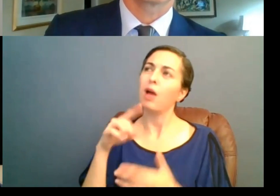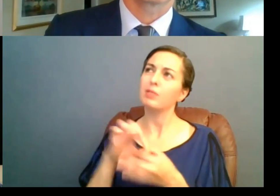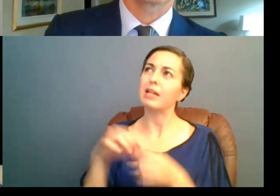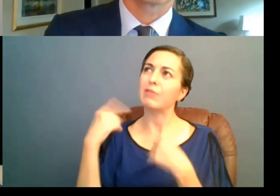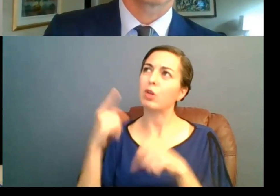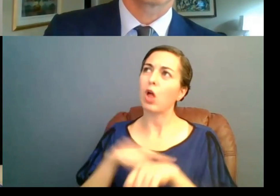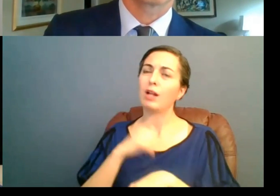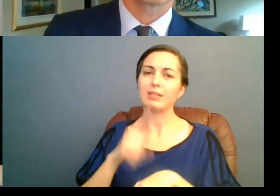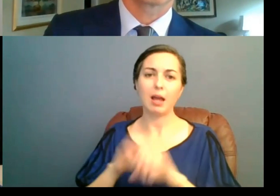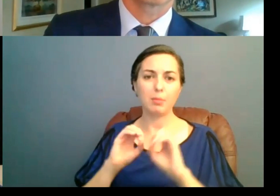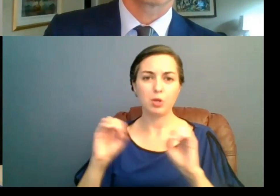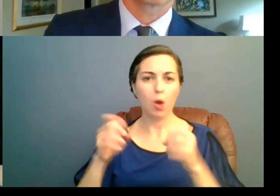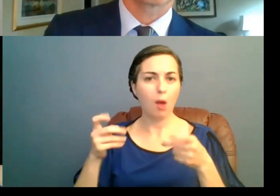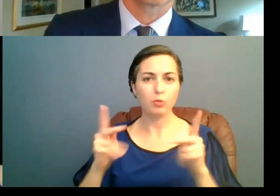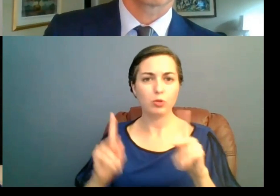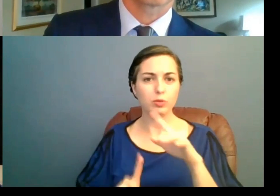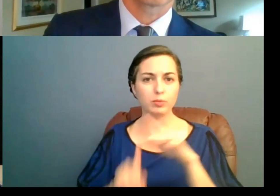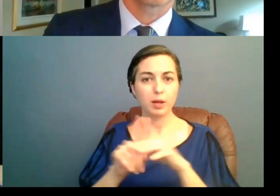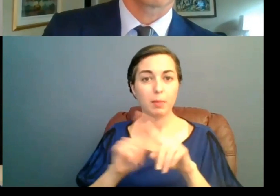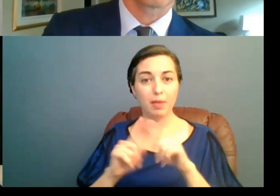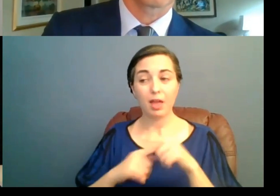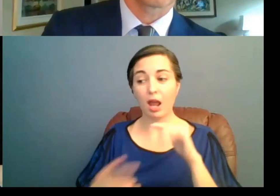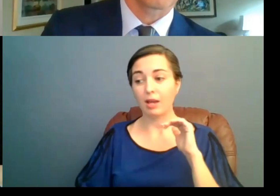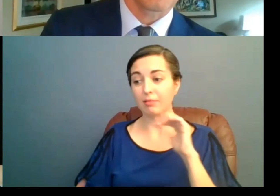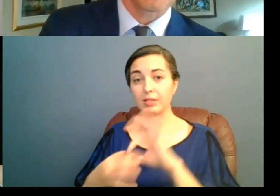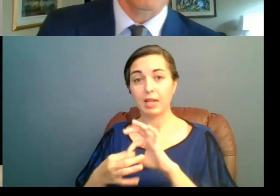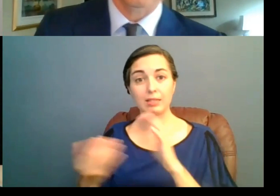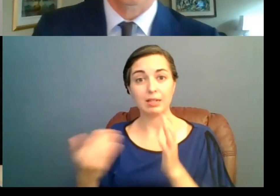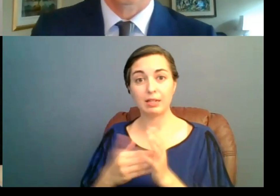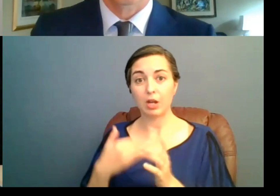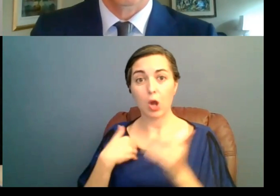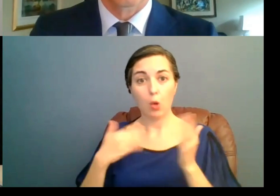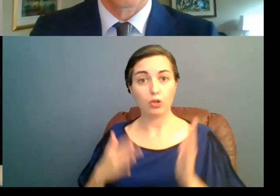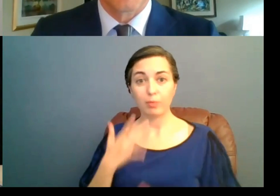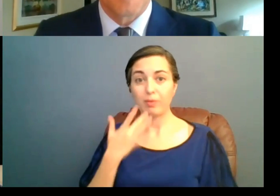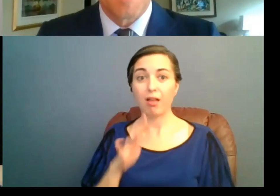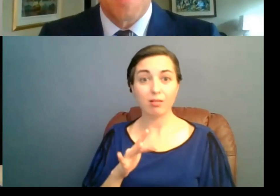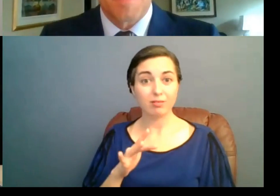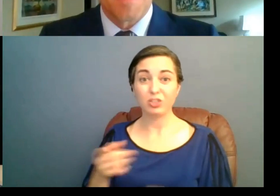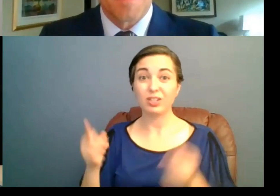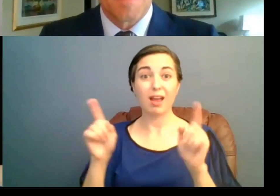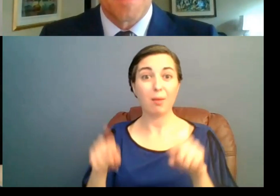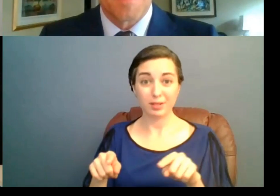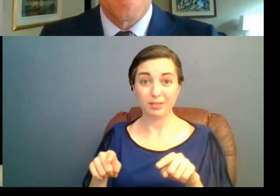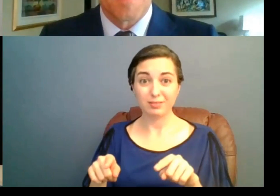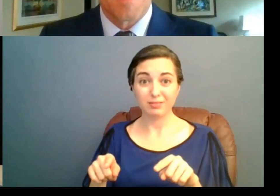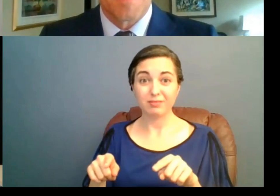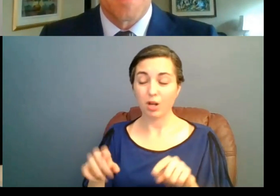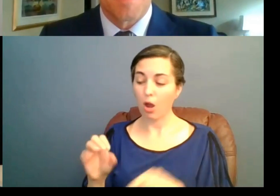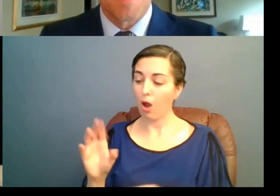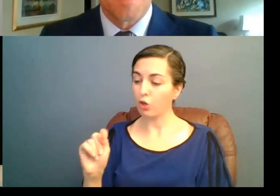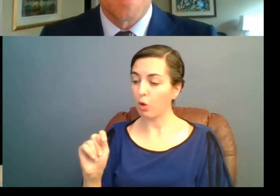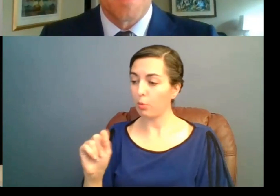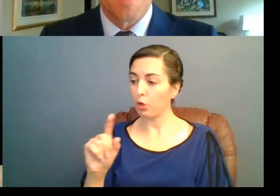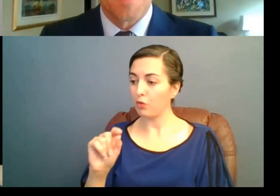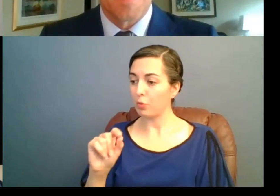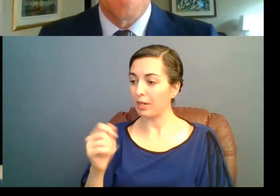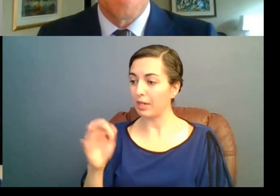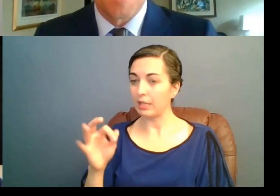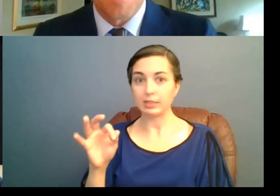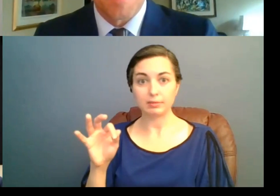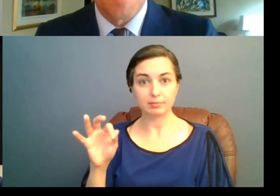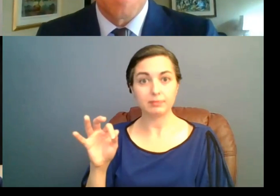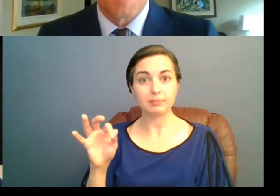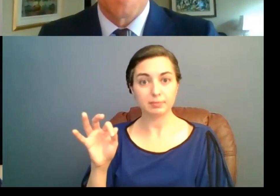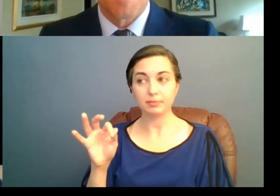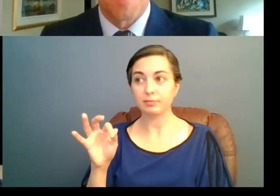up reconnecting with ownership just by luck and happenstance in October of 2019.